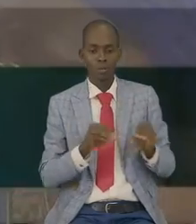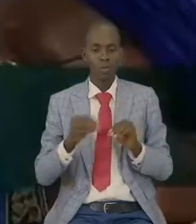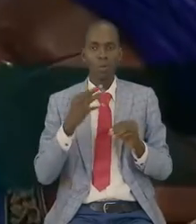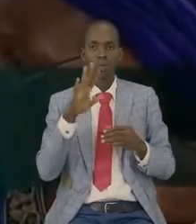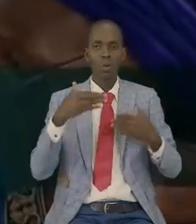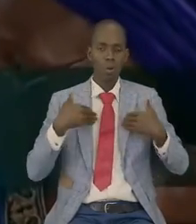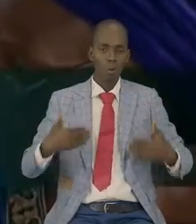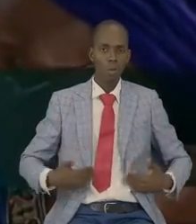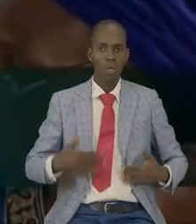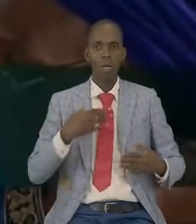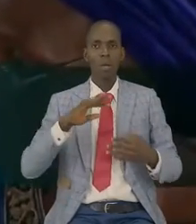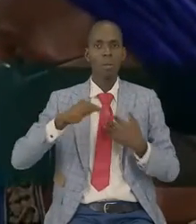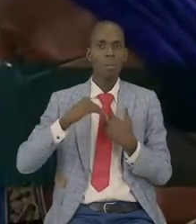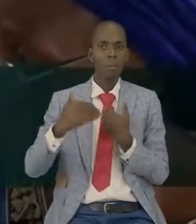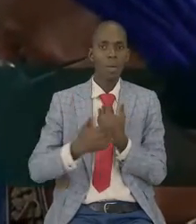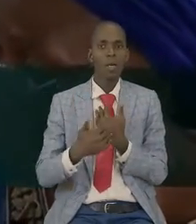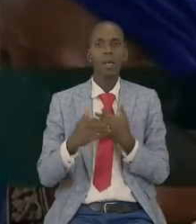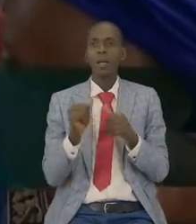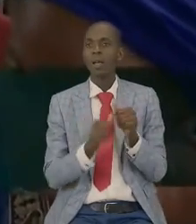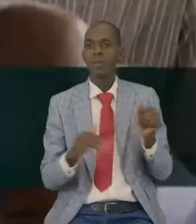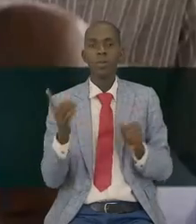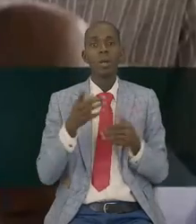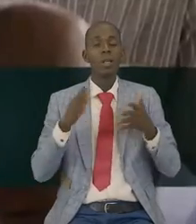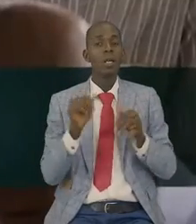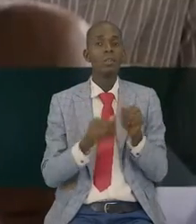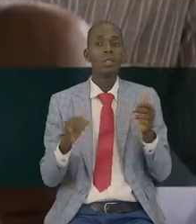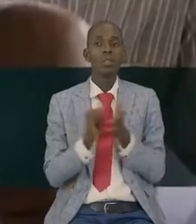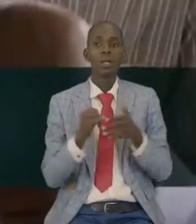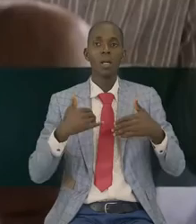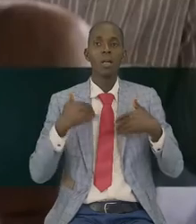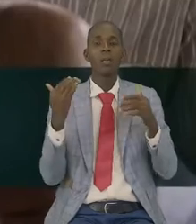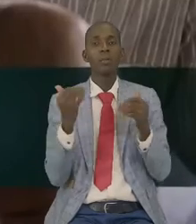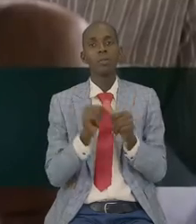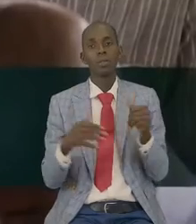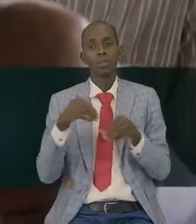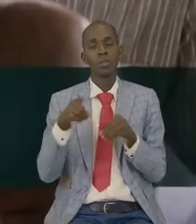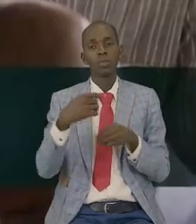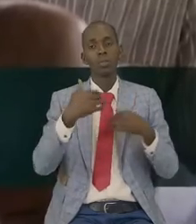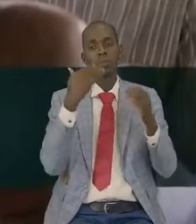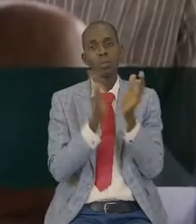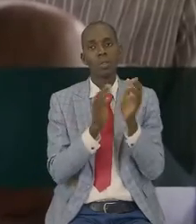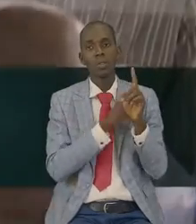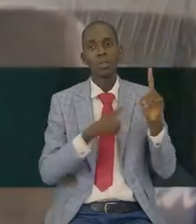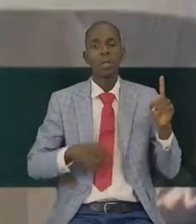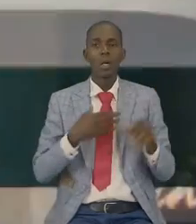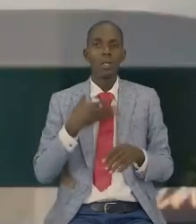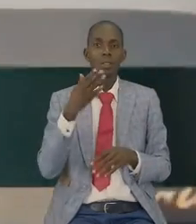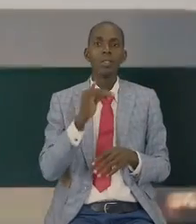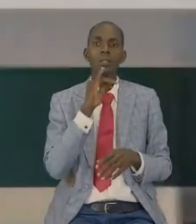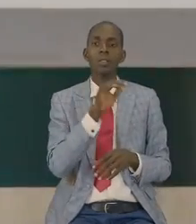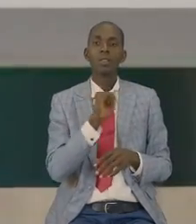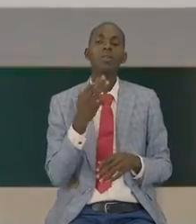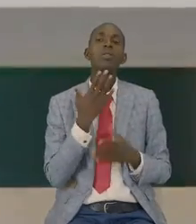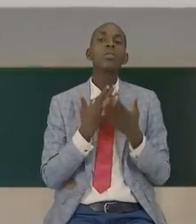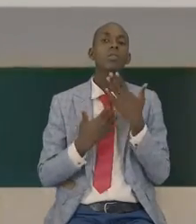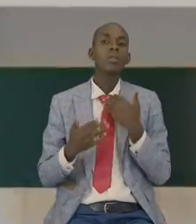buttocks and everywhere, let everything that has breath praise the Lord. And there's lust And there is